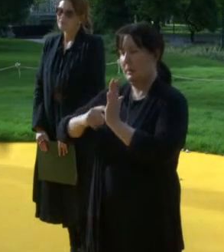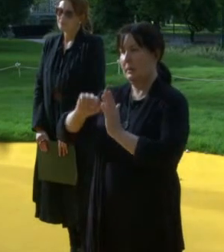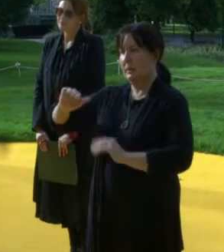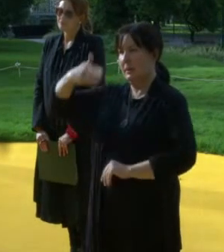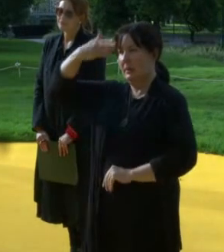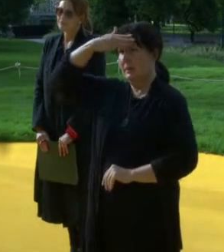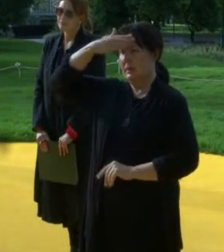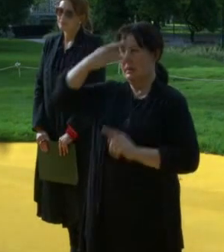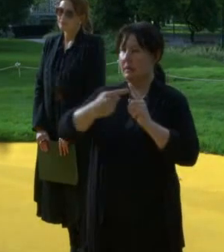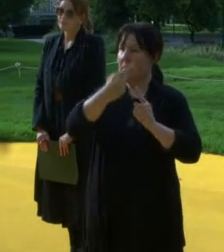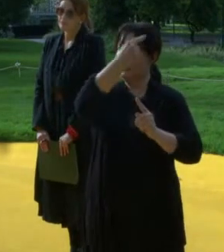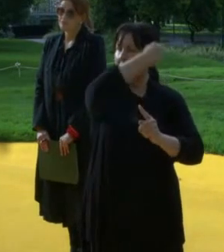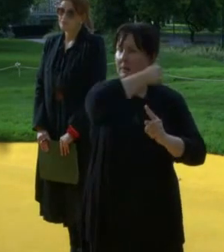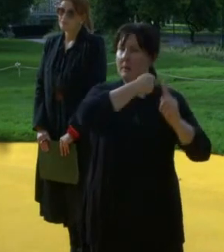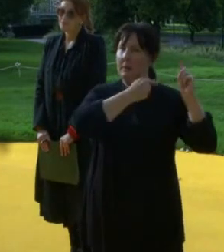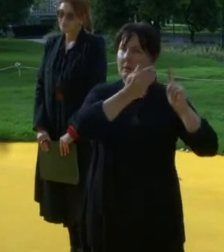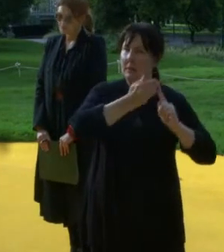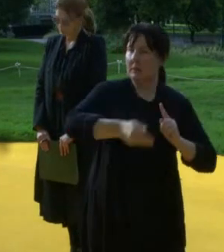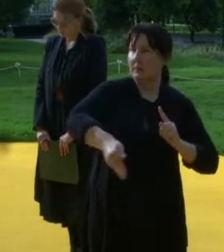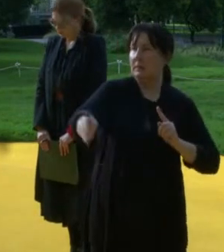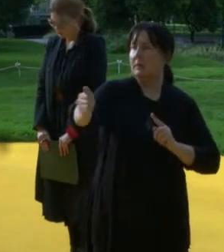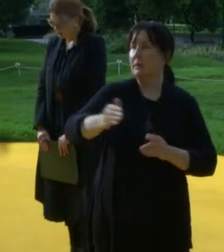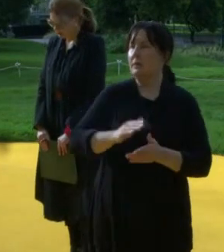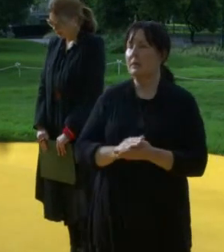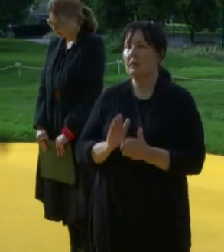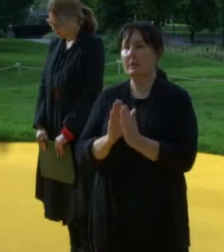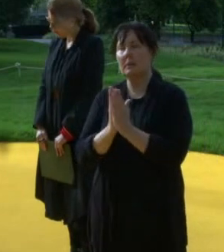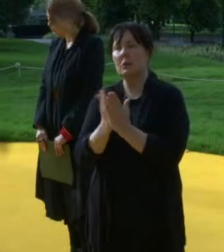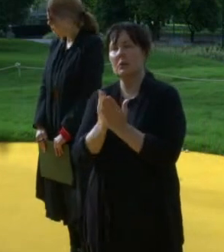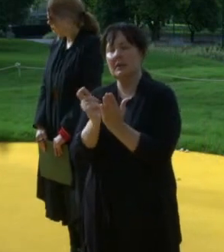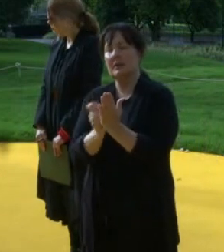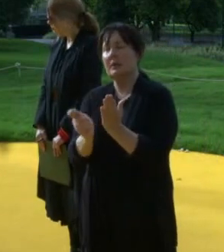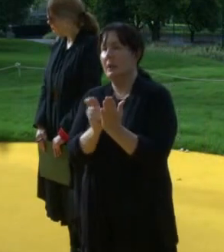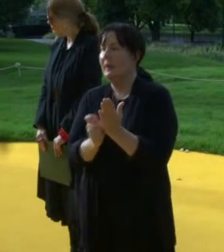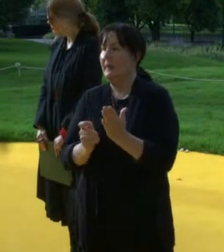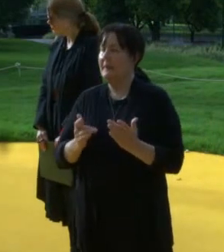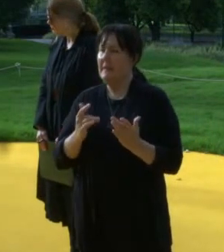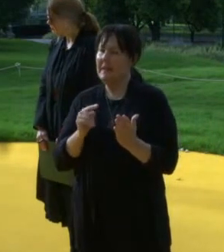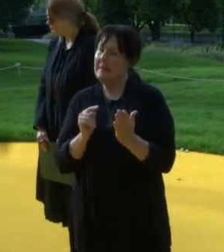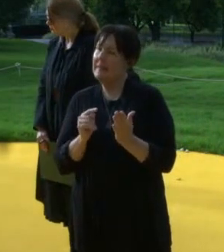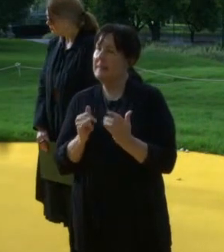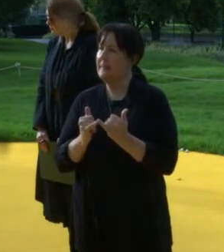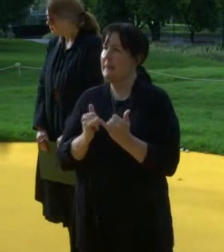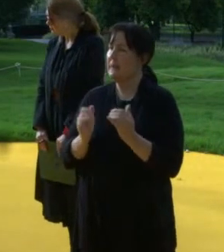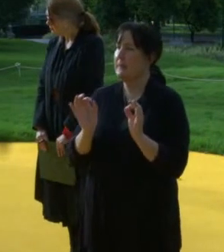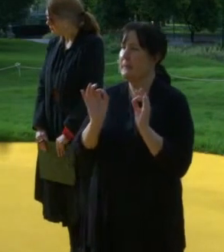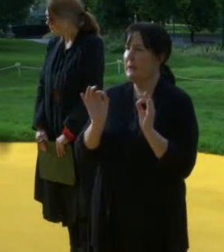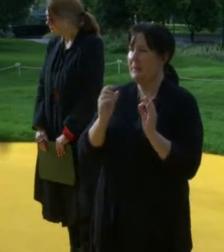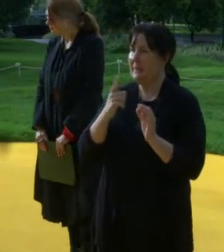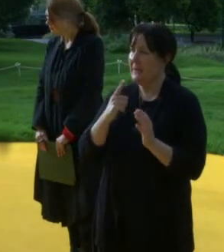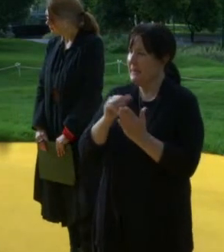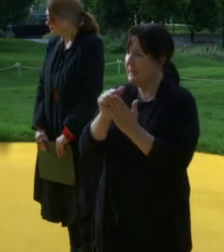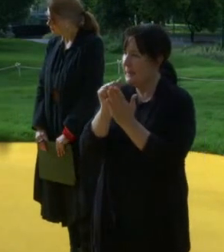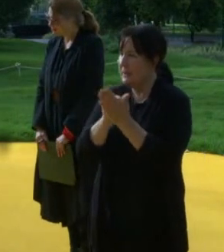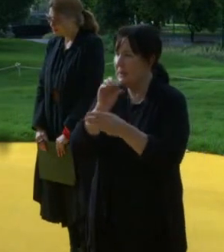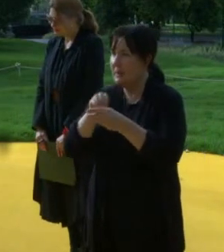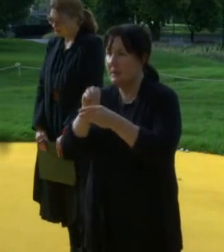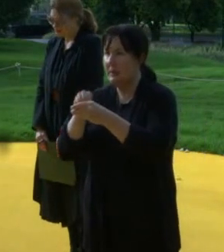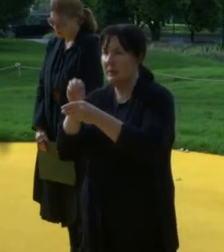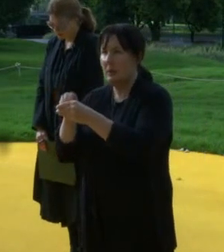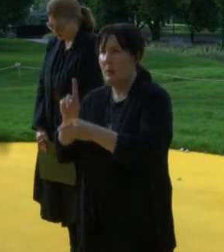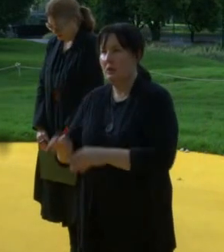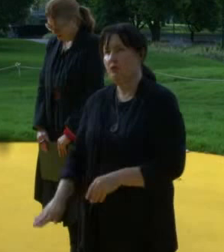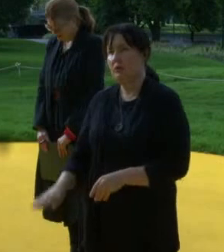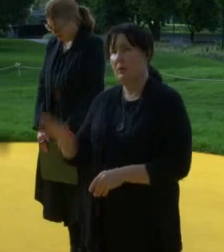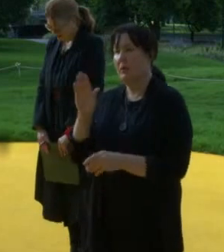book feels particularly special, given the subject matter of some of the poems, which address the experience of growing up